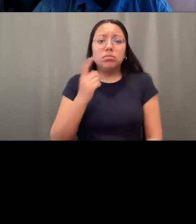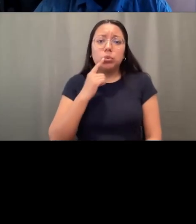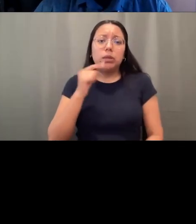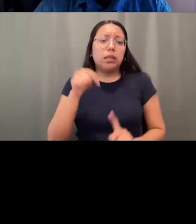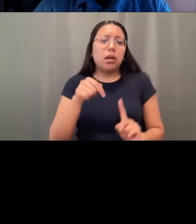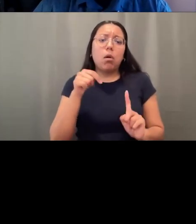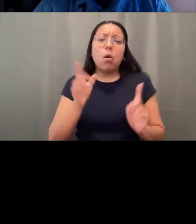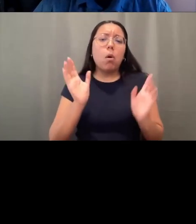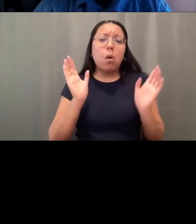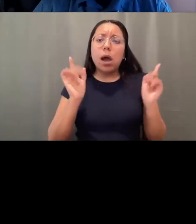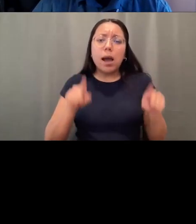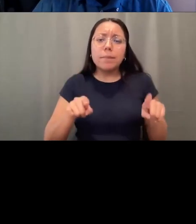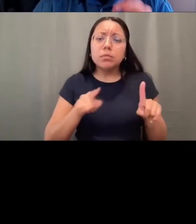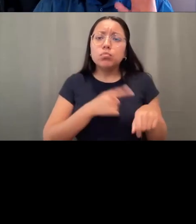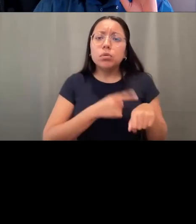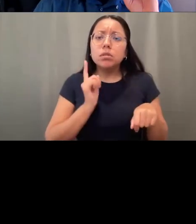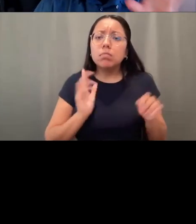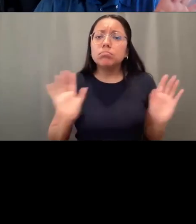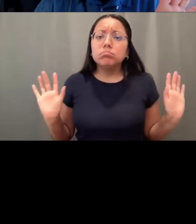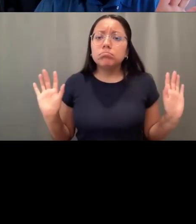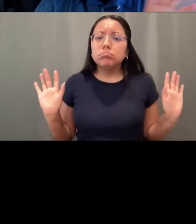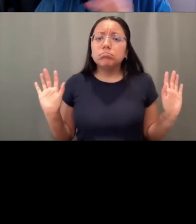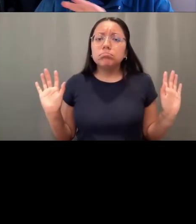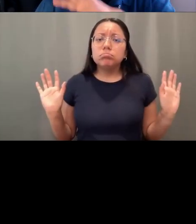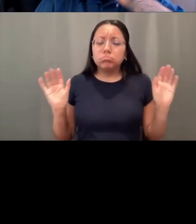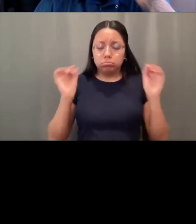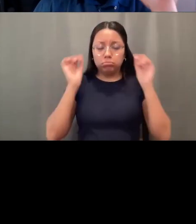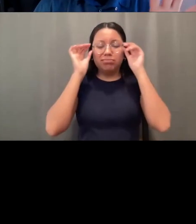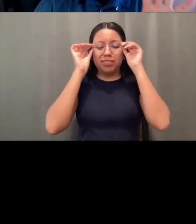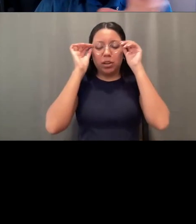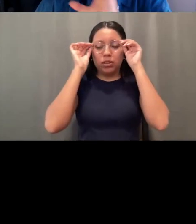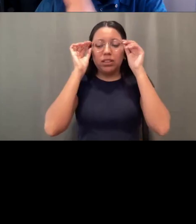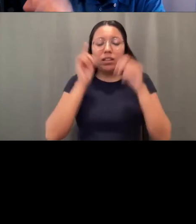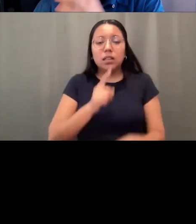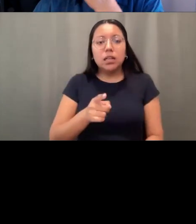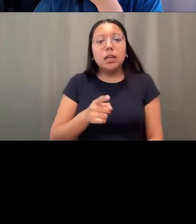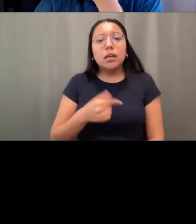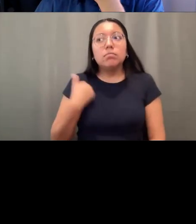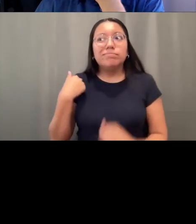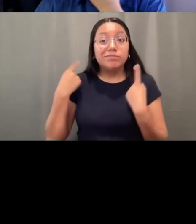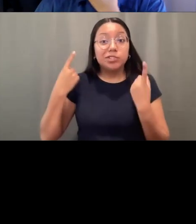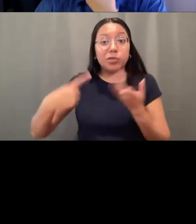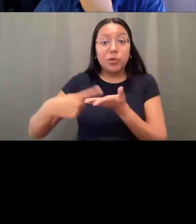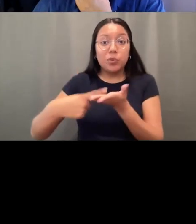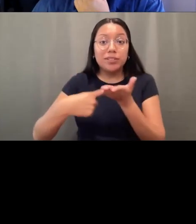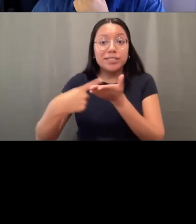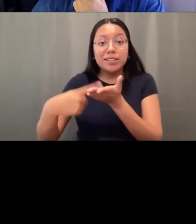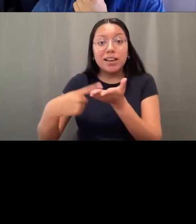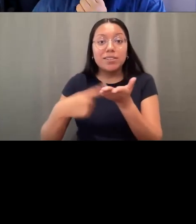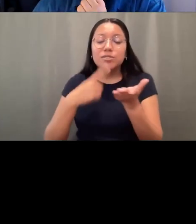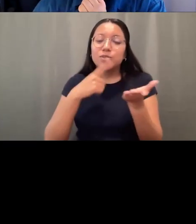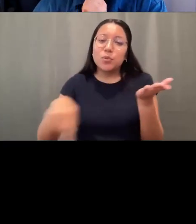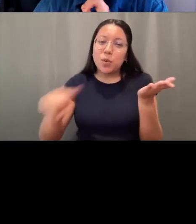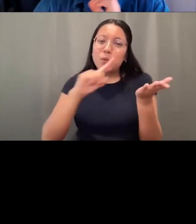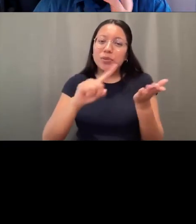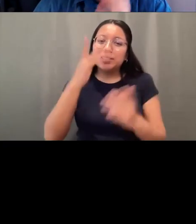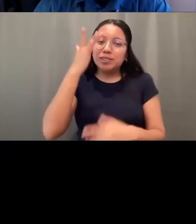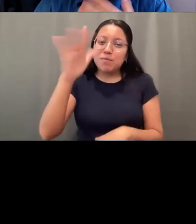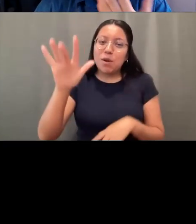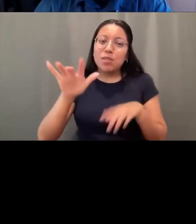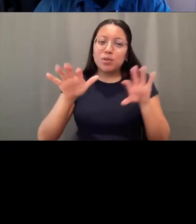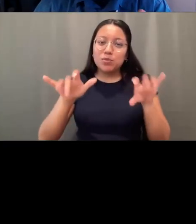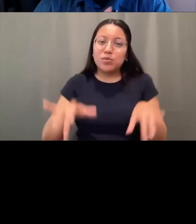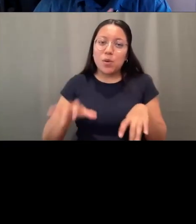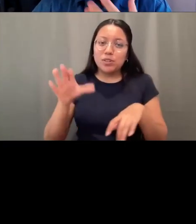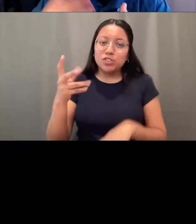going to happen again. So all of those things are, all of what we just talked about, all what you all so smartly wrote in the chat